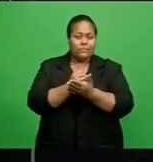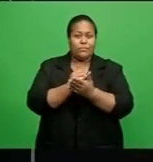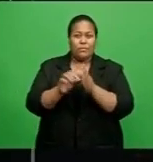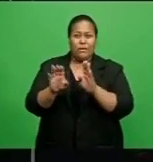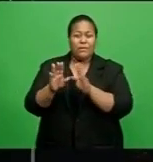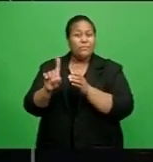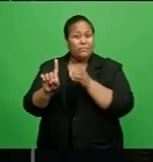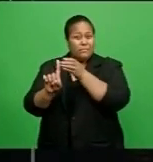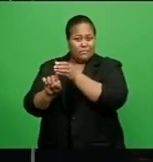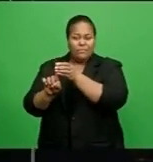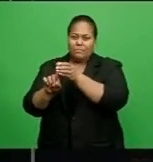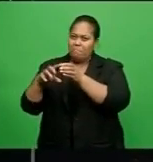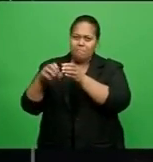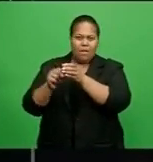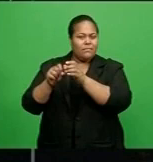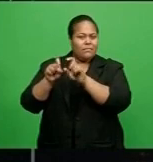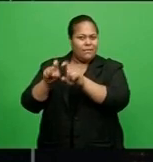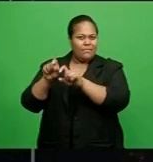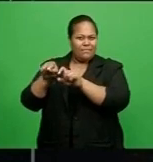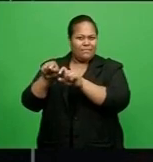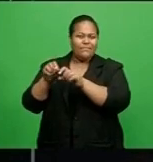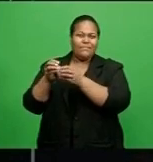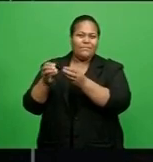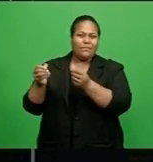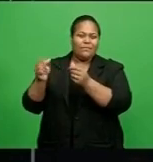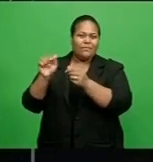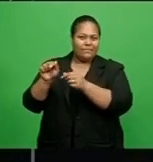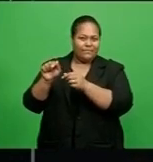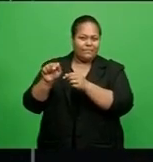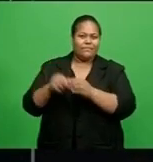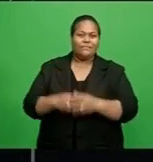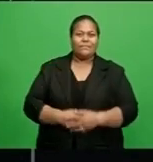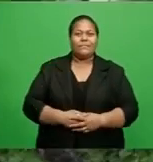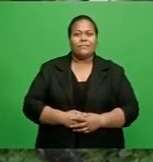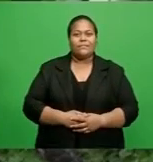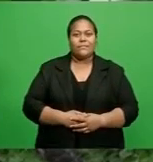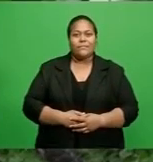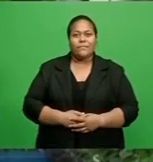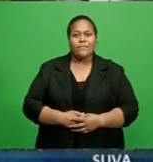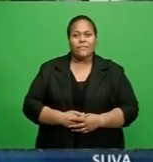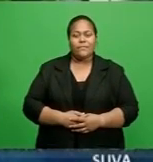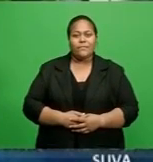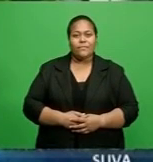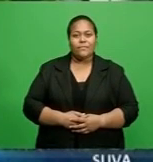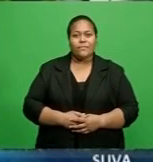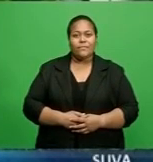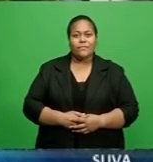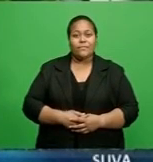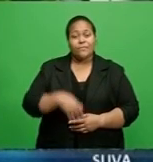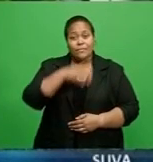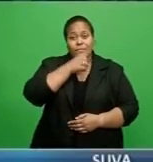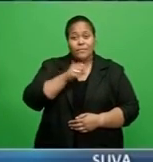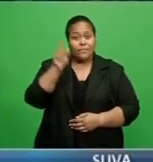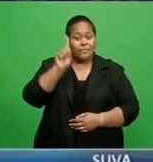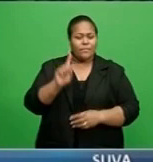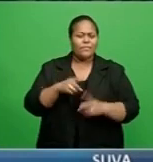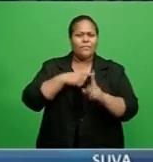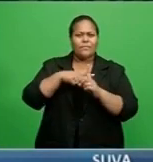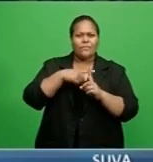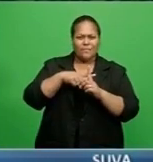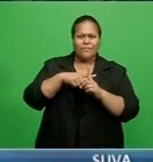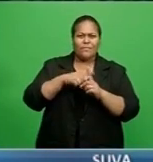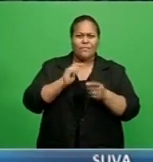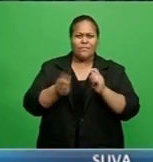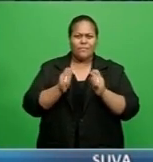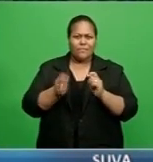are contained. Koroi Tandulala with the details. The man tested positive after developing mild symptoms